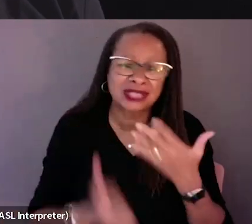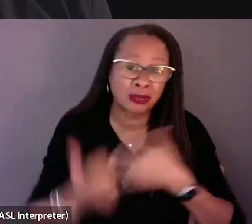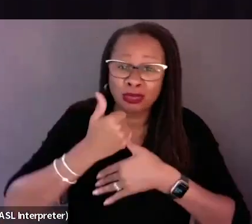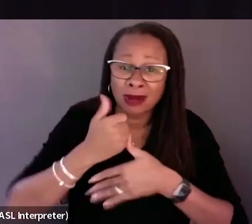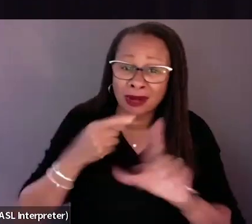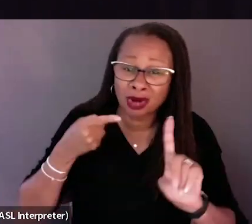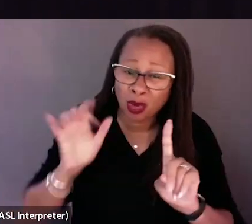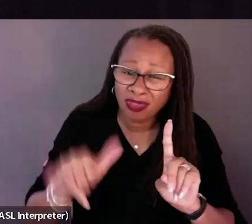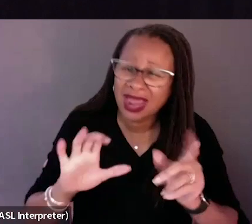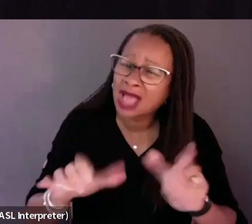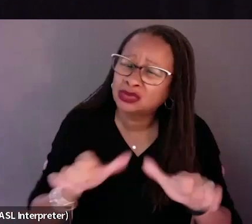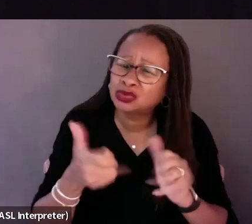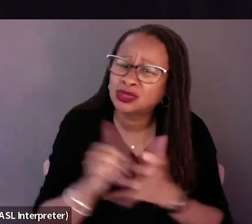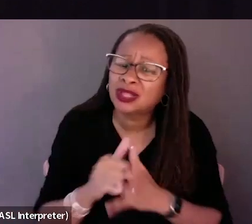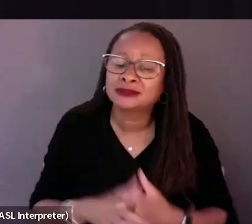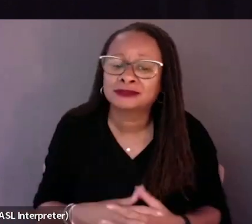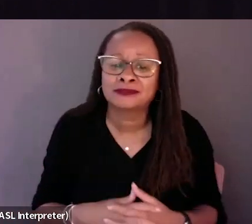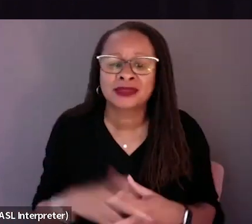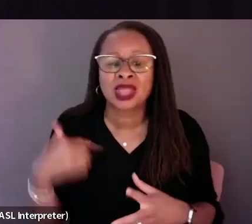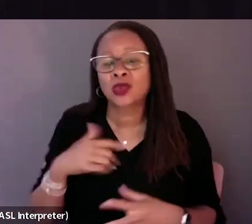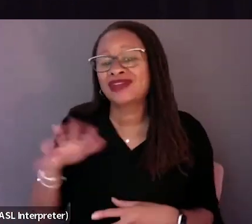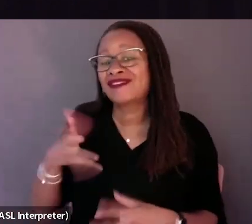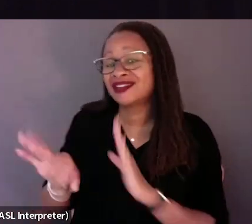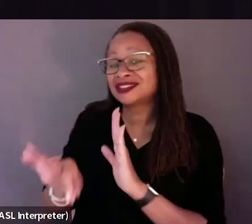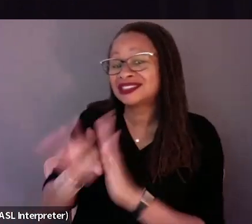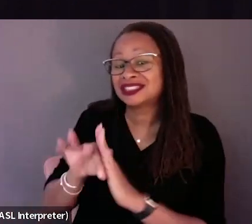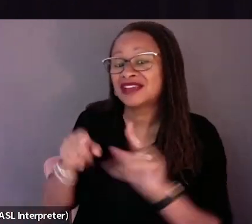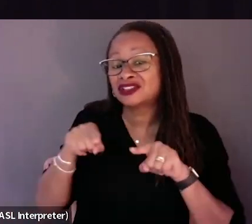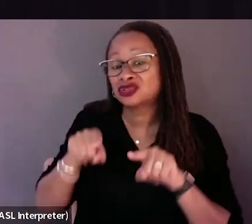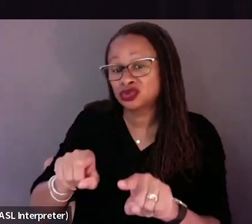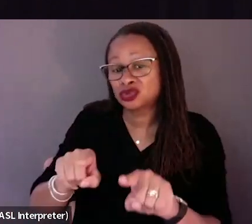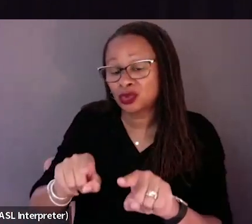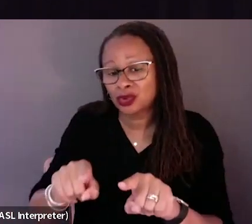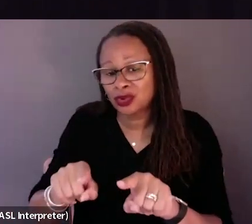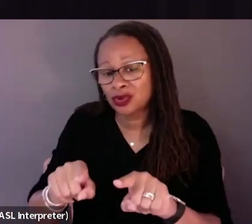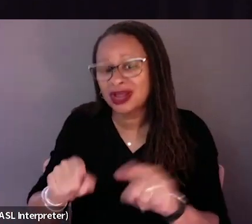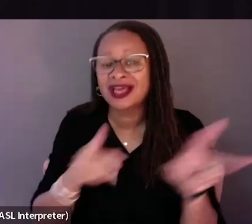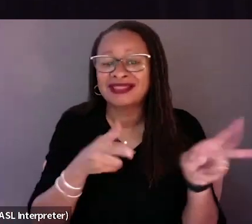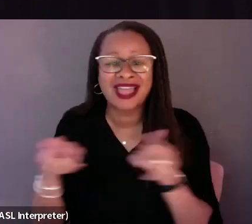goals? We kind of like discovered it during the editing.